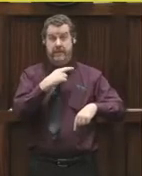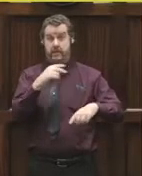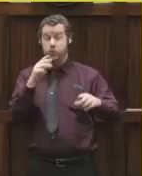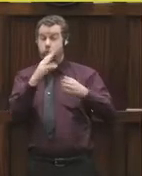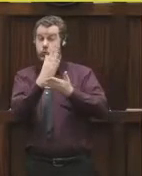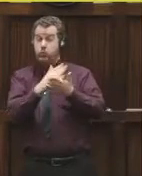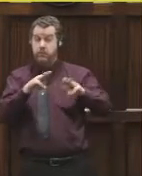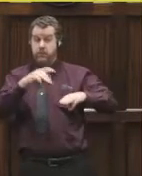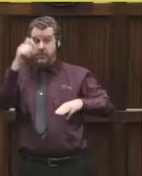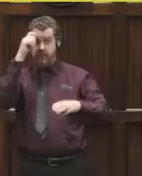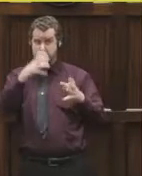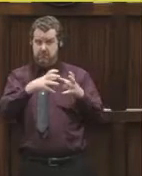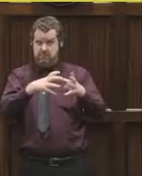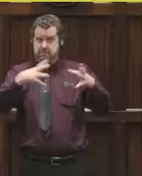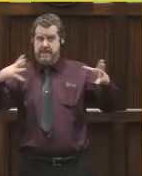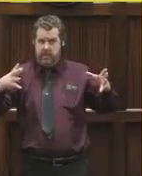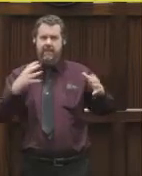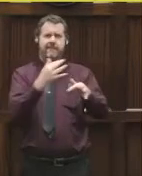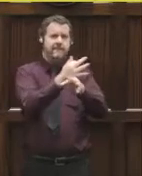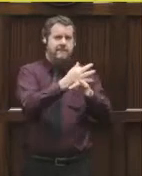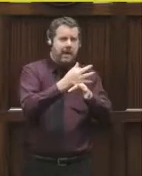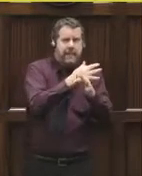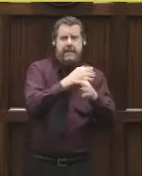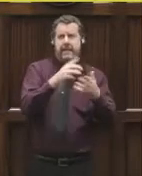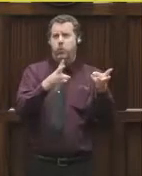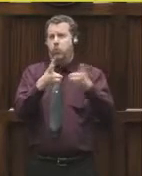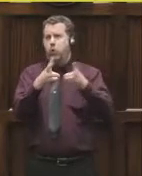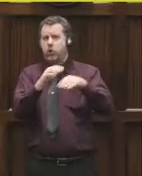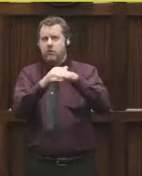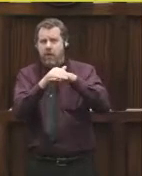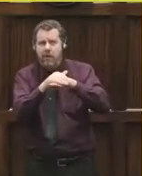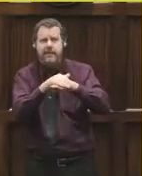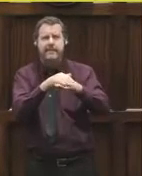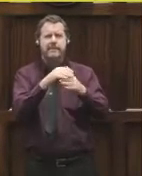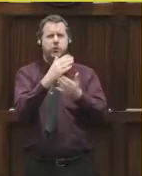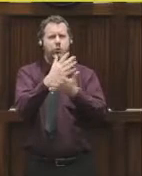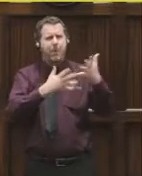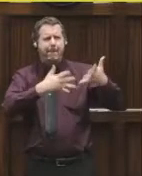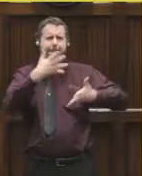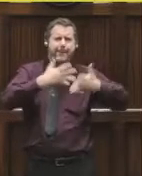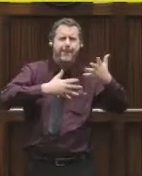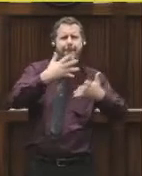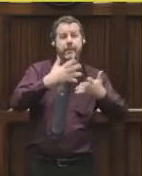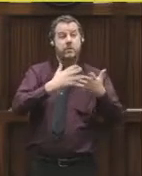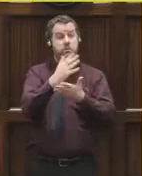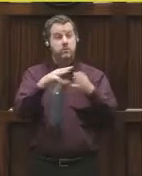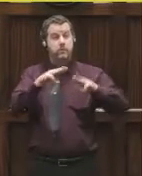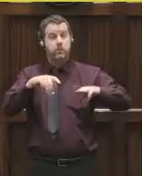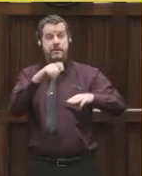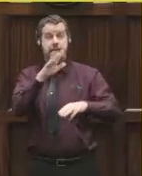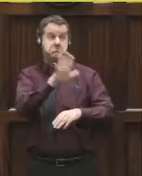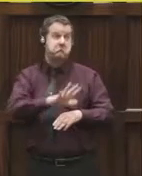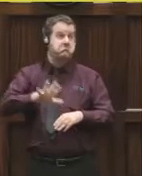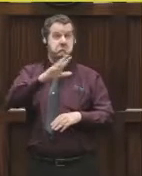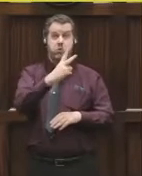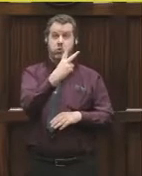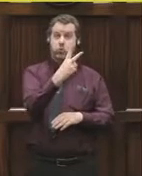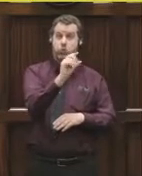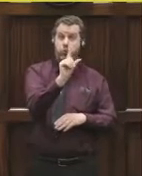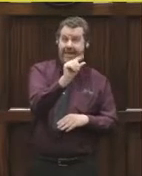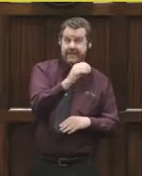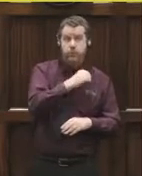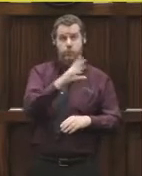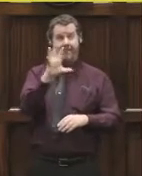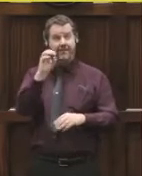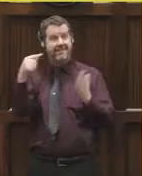because of family members and work colleagues who use it at some level, and some estimates are 20 to 50,000 people.